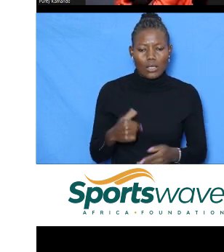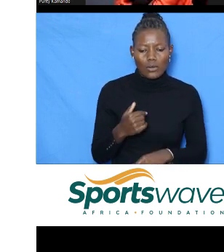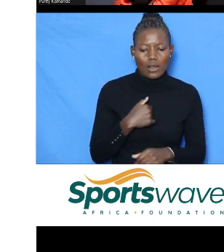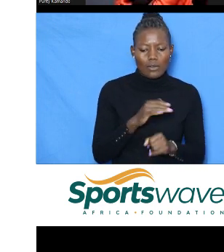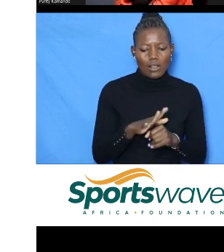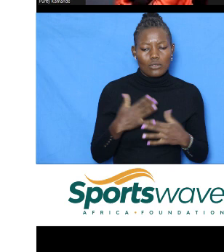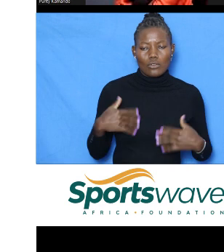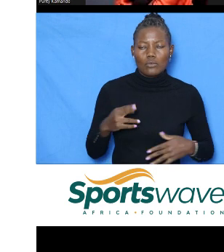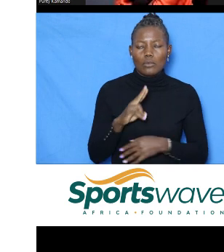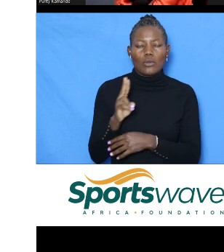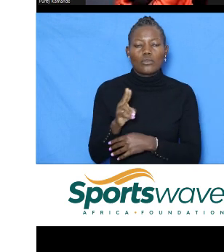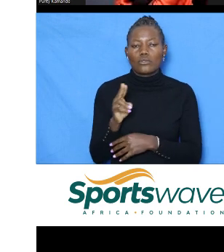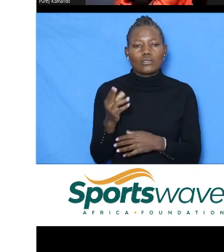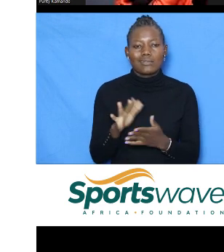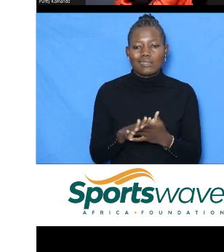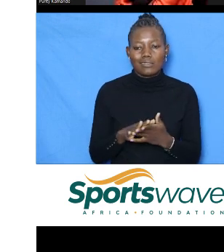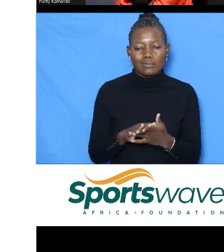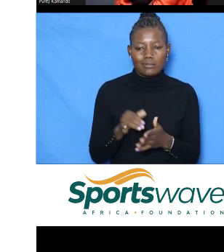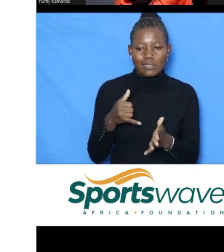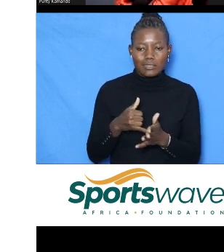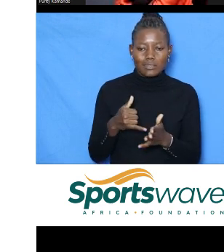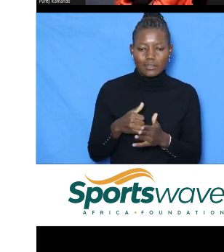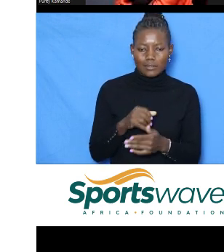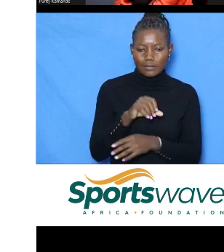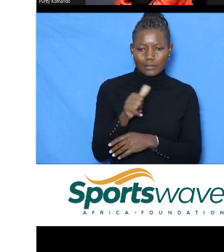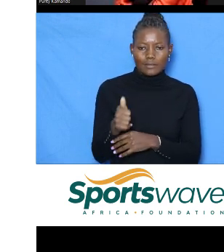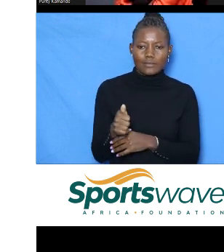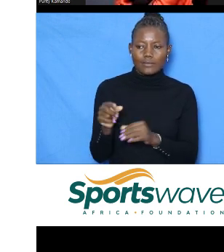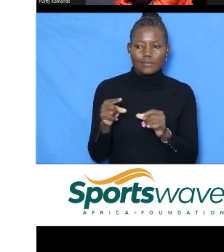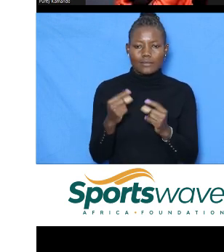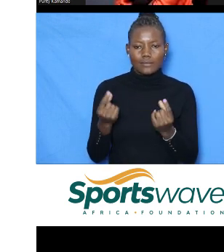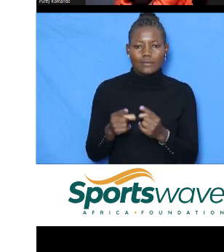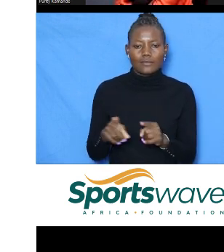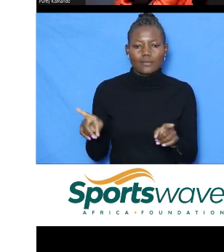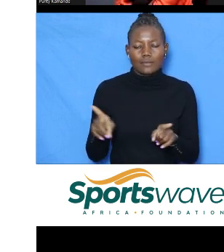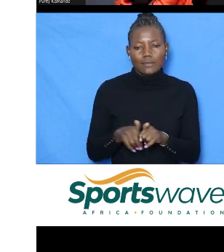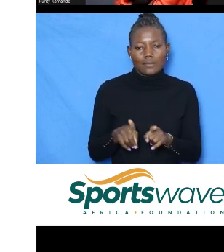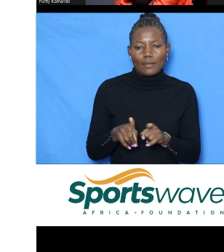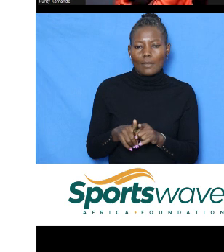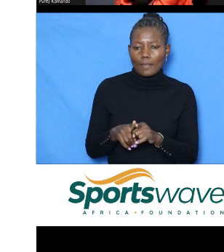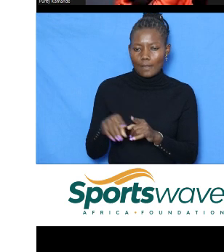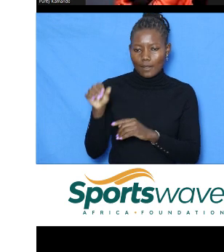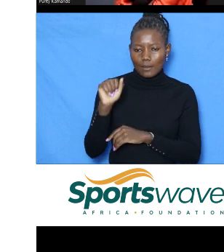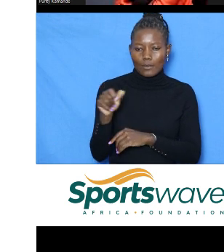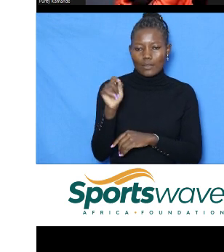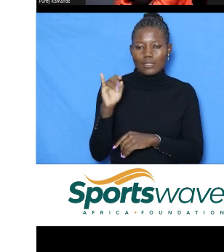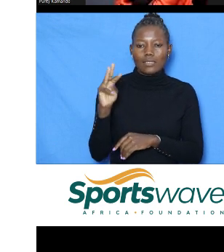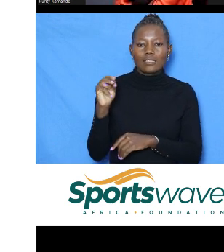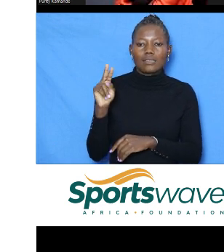taking anabolic steroids. Also, another category of performance enhancing substances has to do with stimulants,